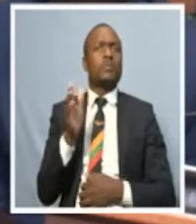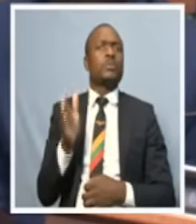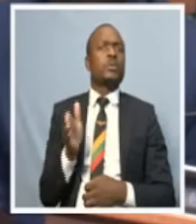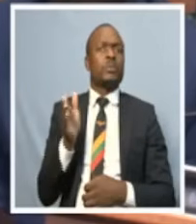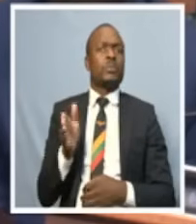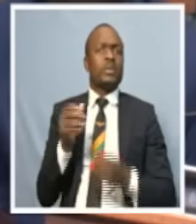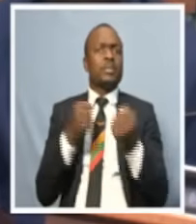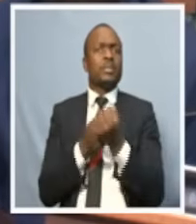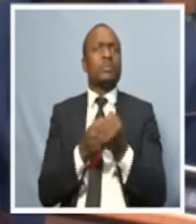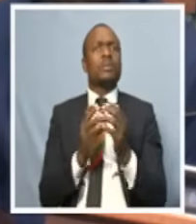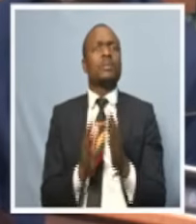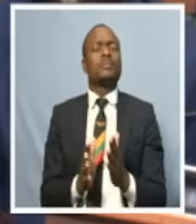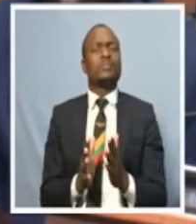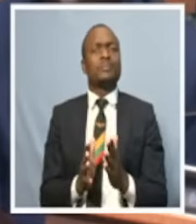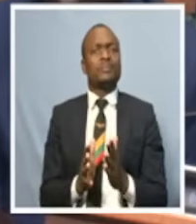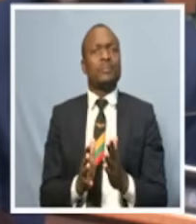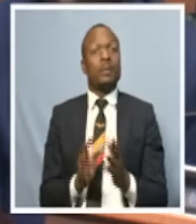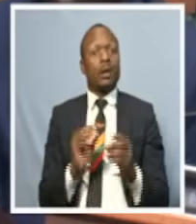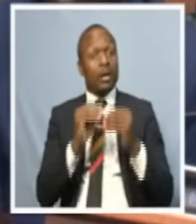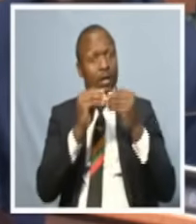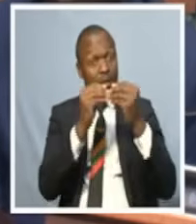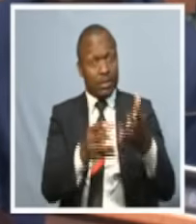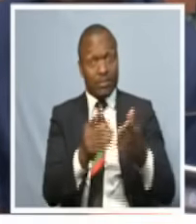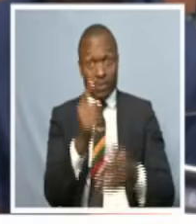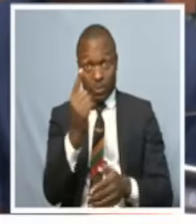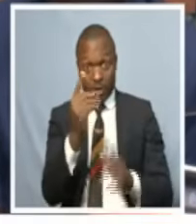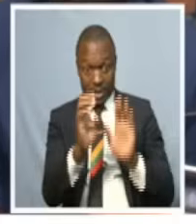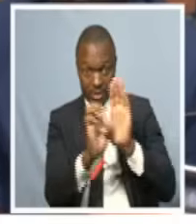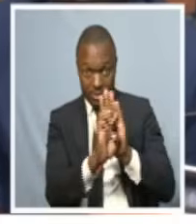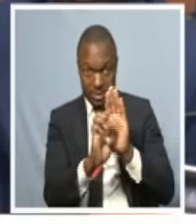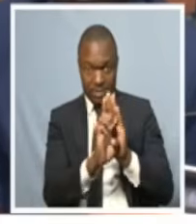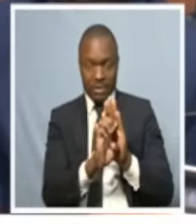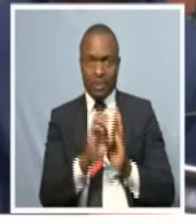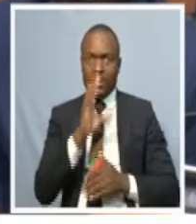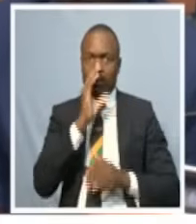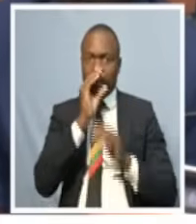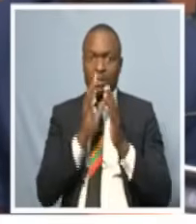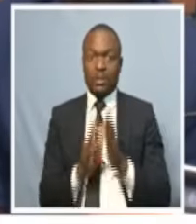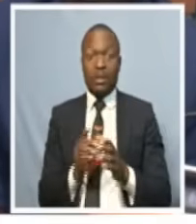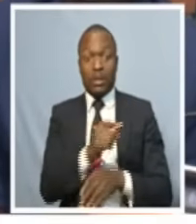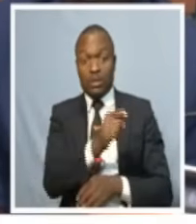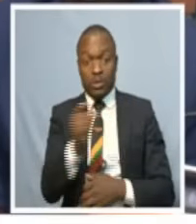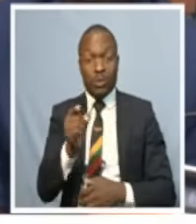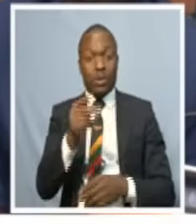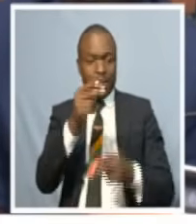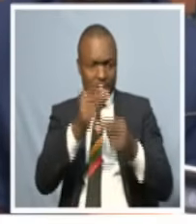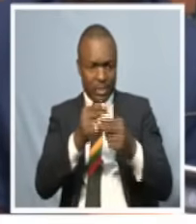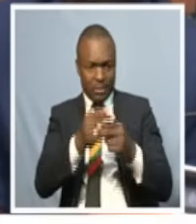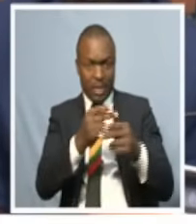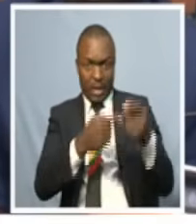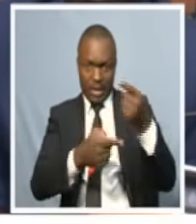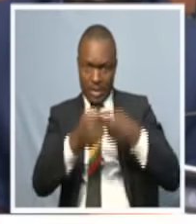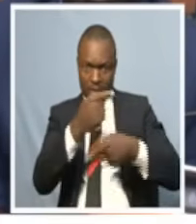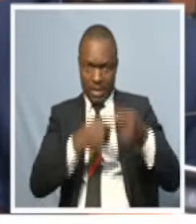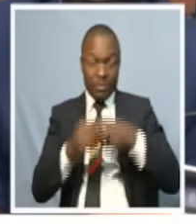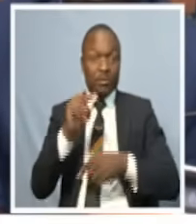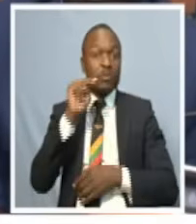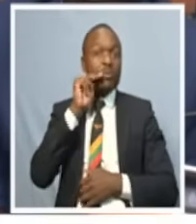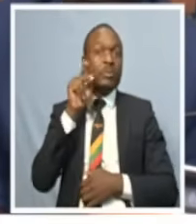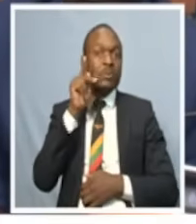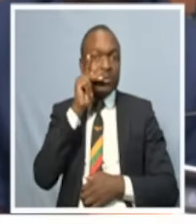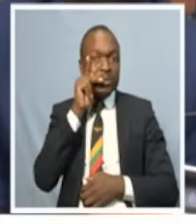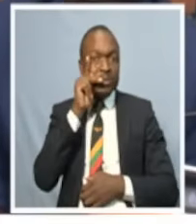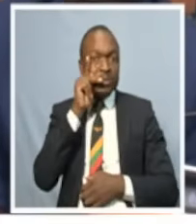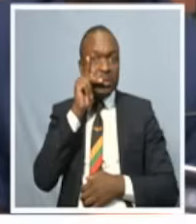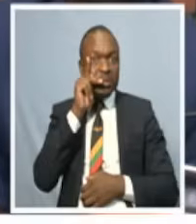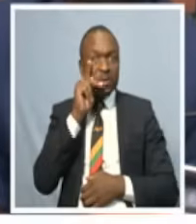UPND cadres. I'll give you one example, Madam Speaker. All those names that are coming from Nakonde